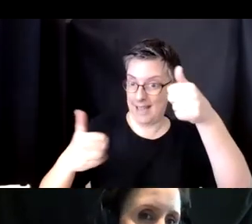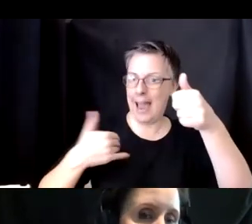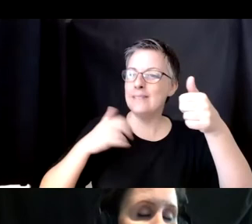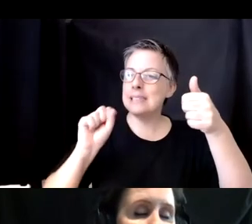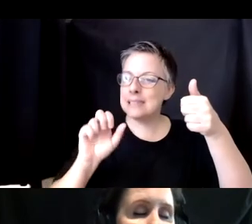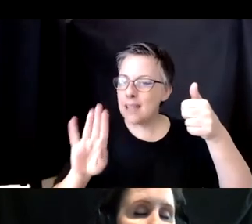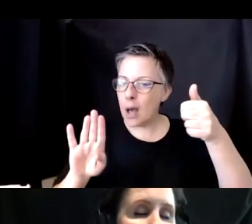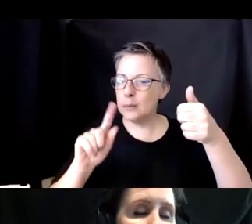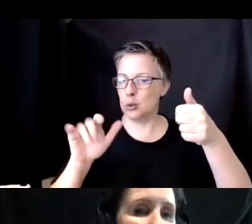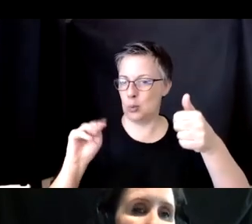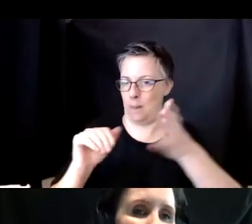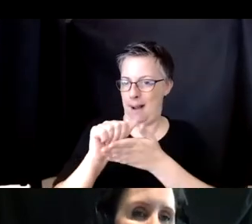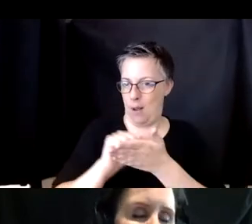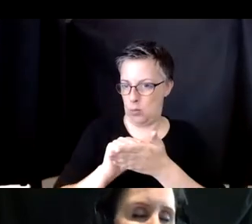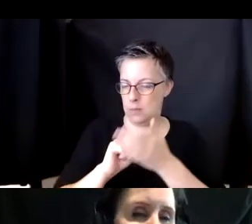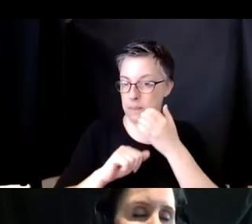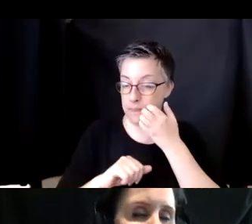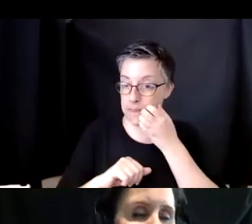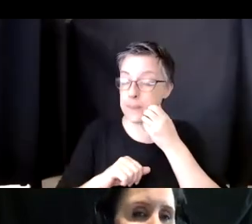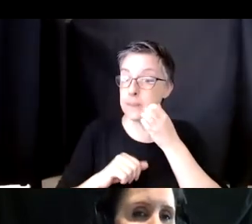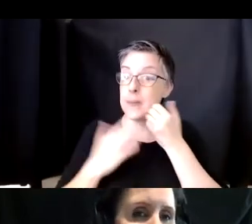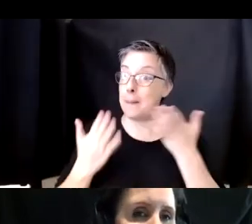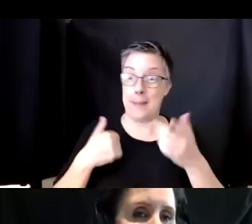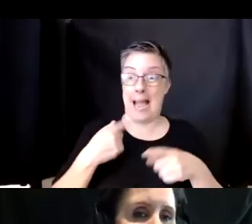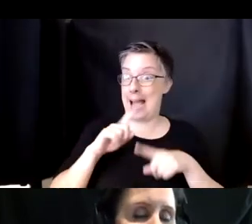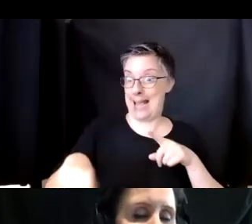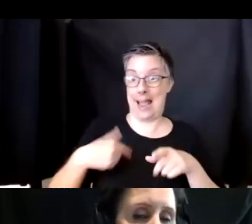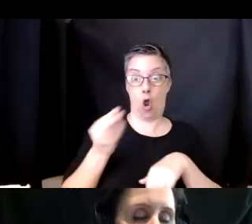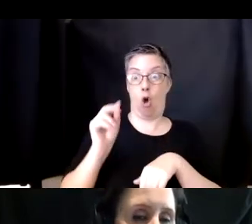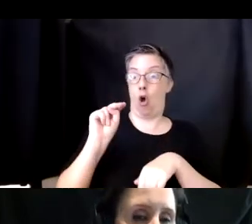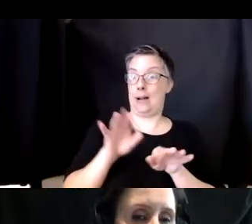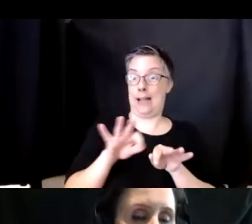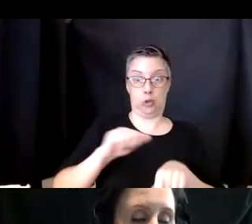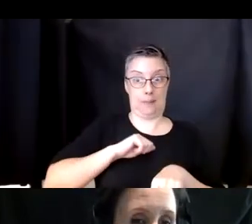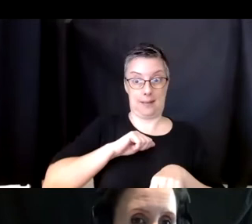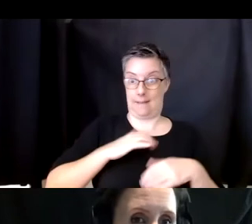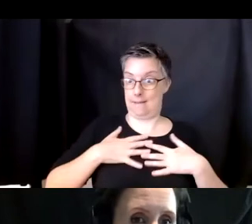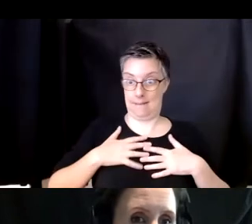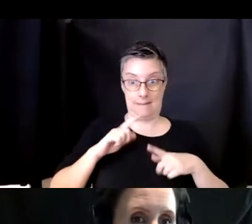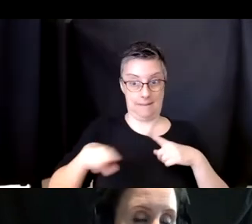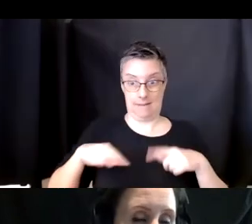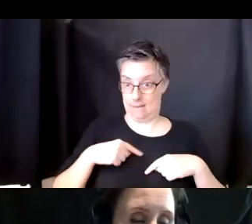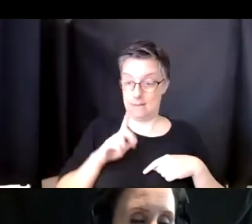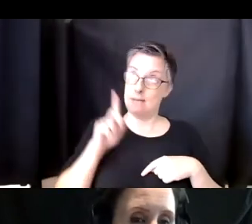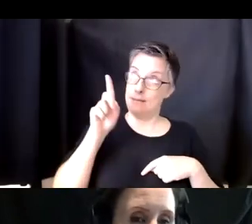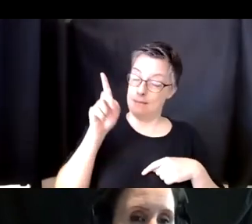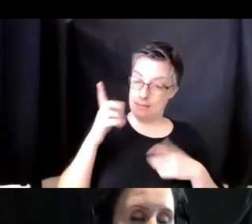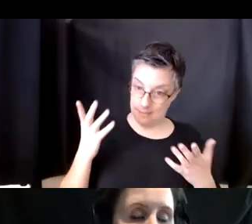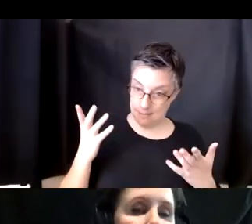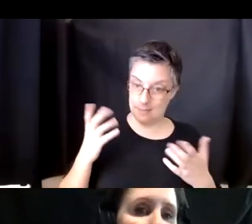account. Then I might not be able to turn on caption directly for myself in my